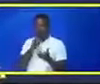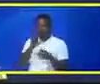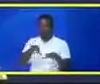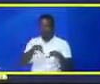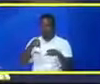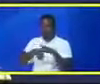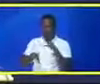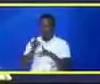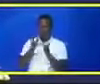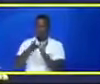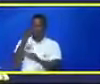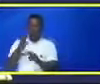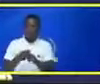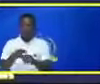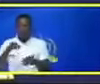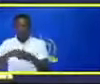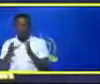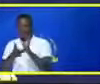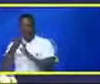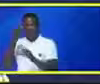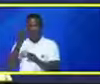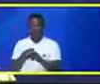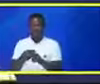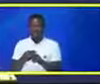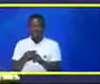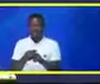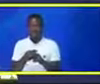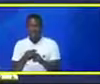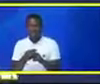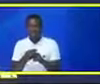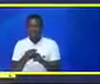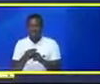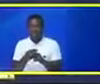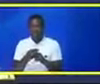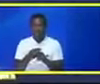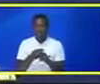spirit, in the name of Jesus.